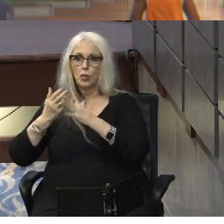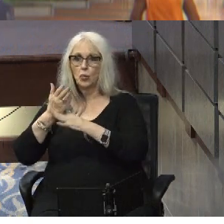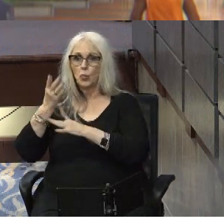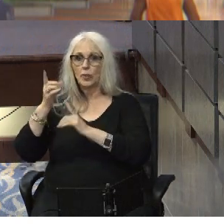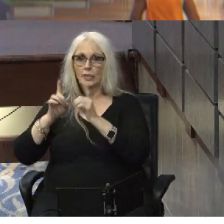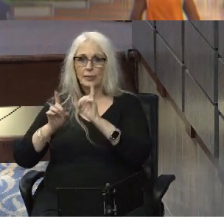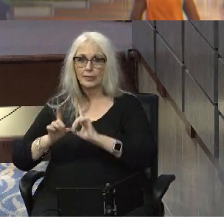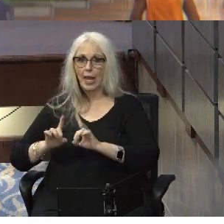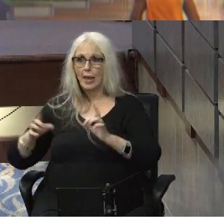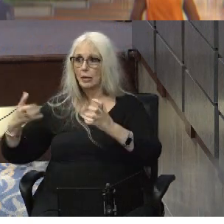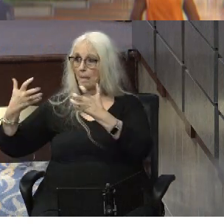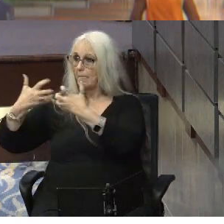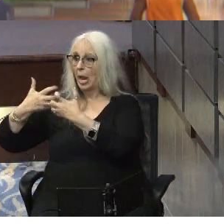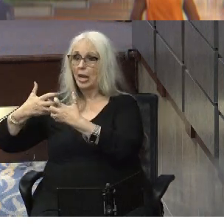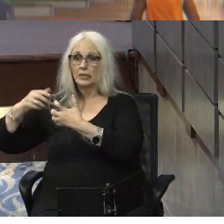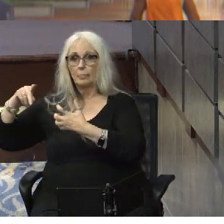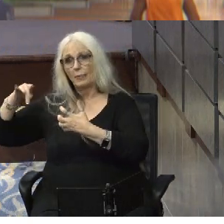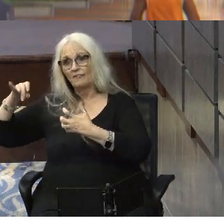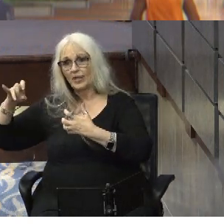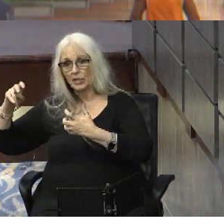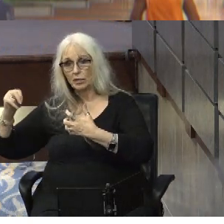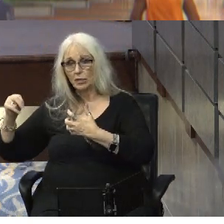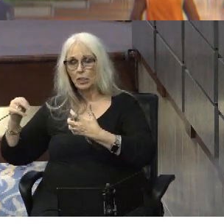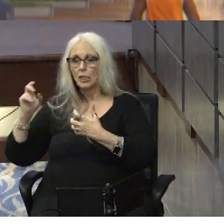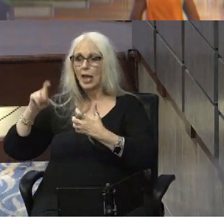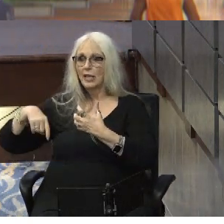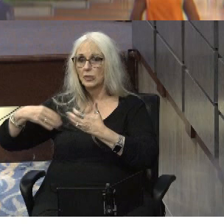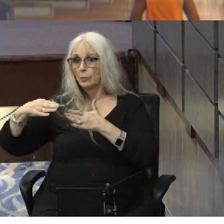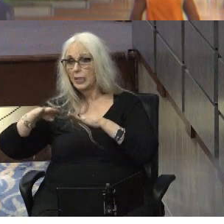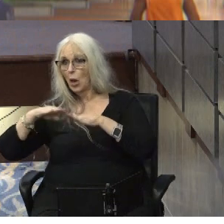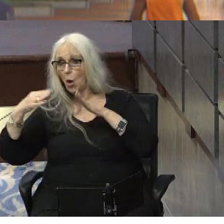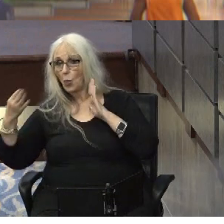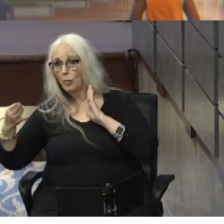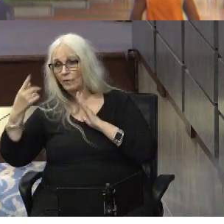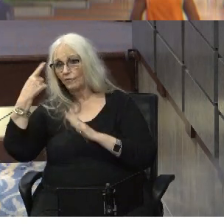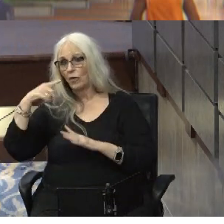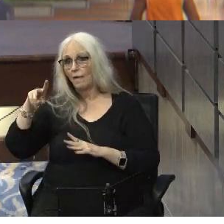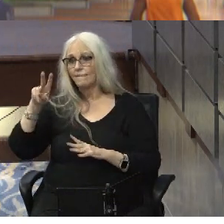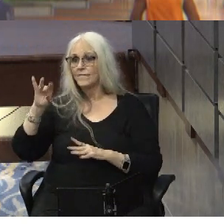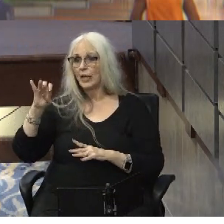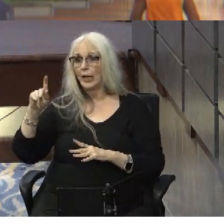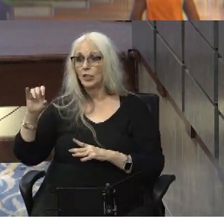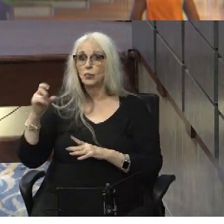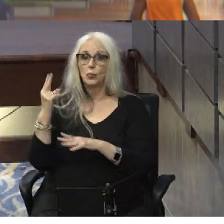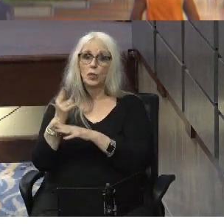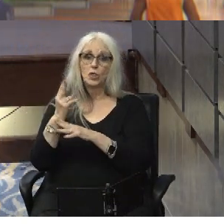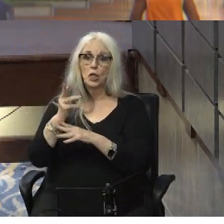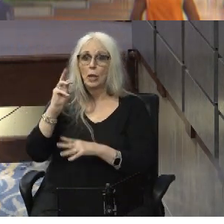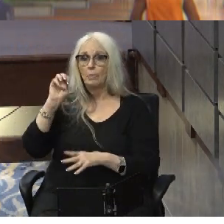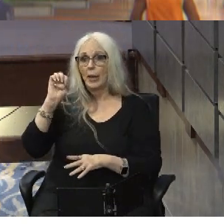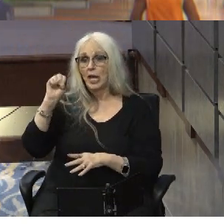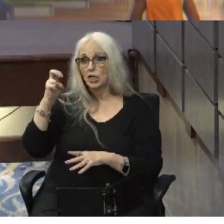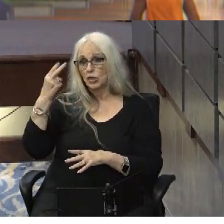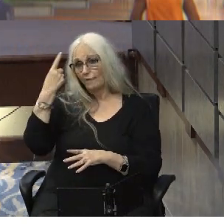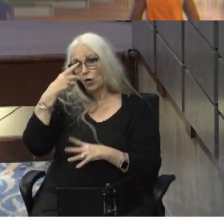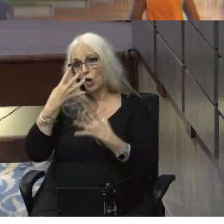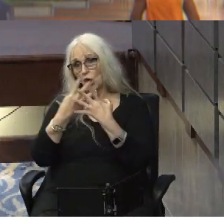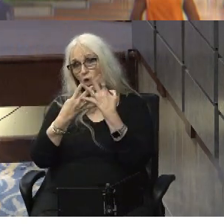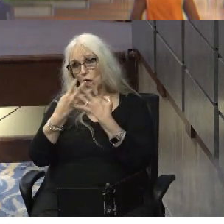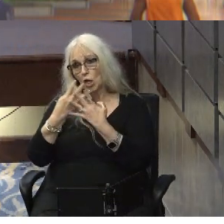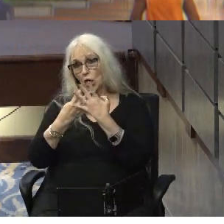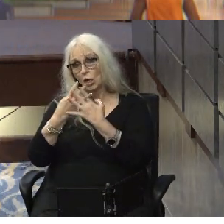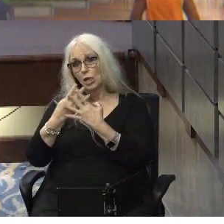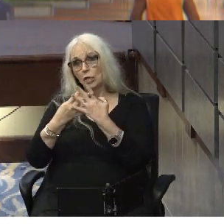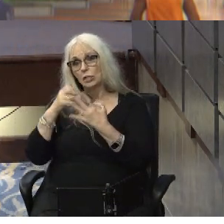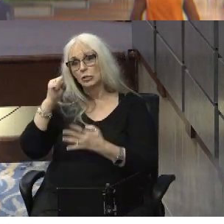parking garage has to be open air for ventilation. So we've used a screen printed mesh, and there's a combination of what looks